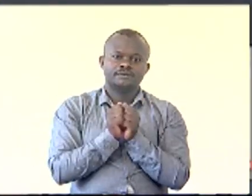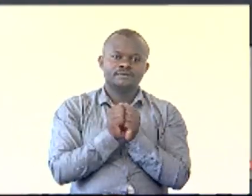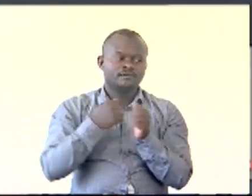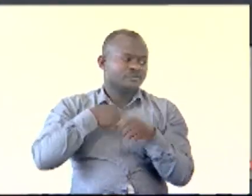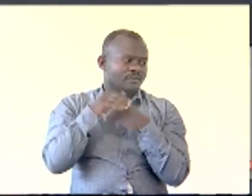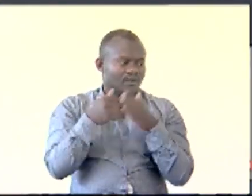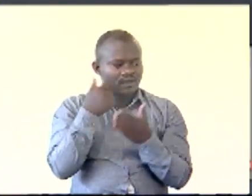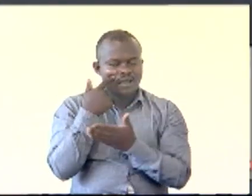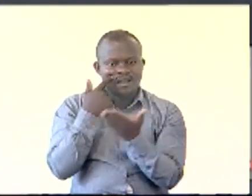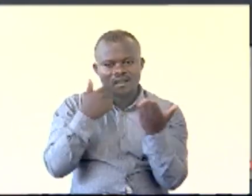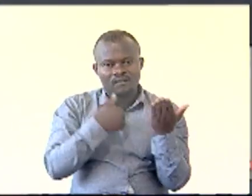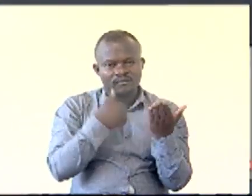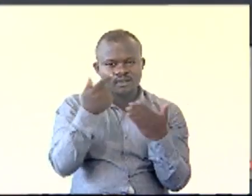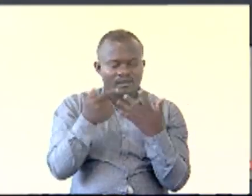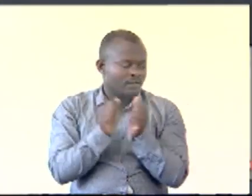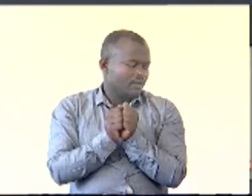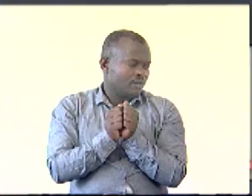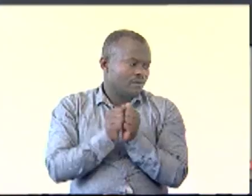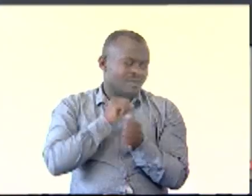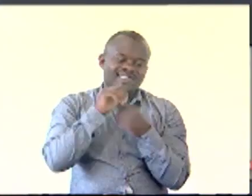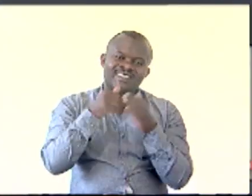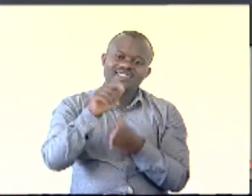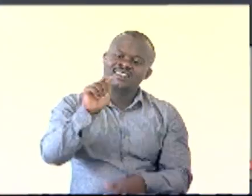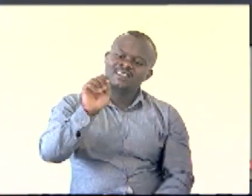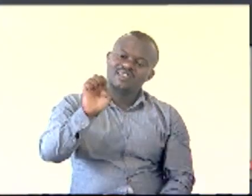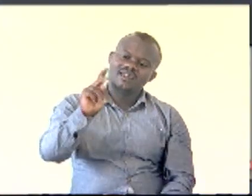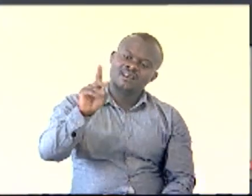tendon. What is a tendon, student?